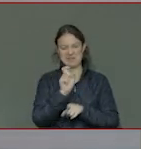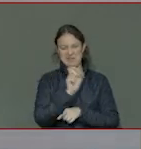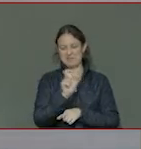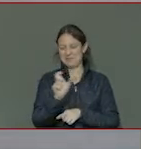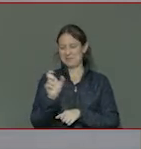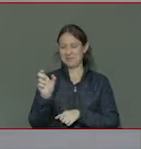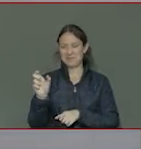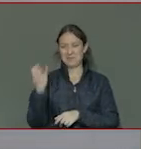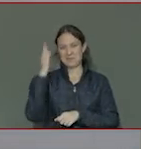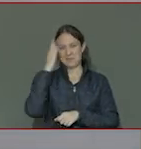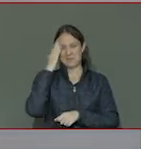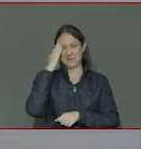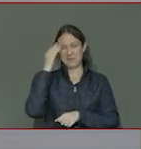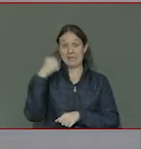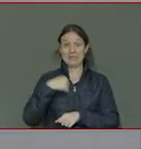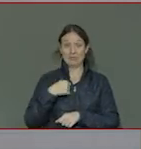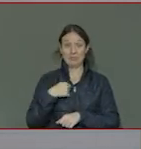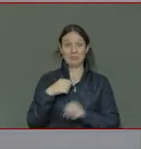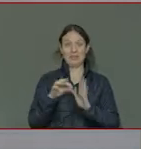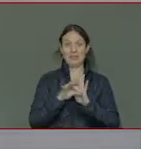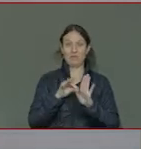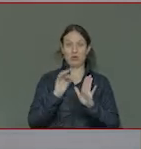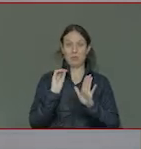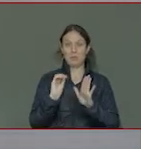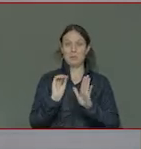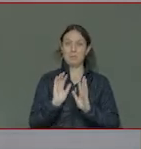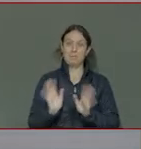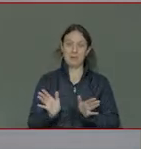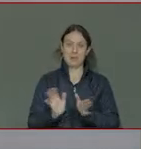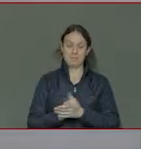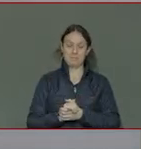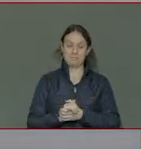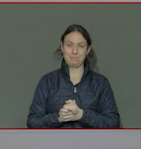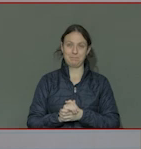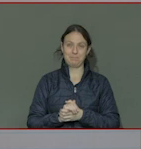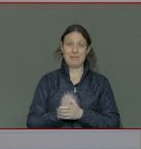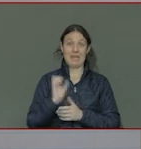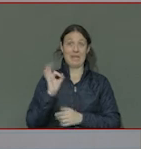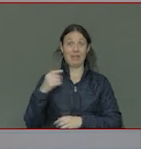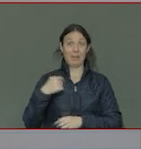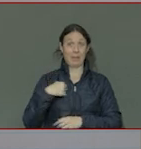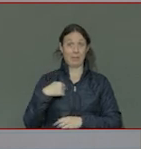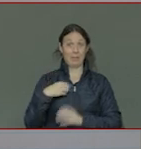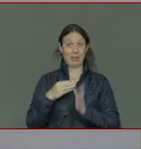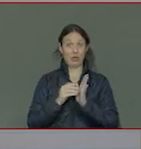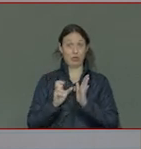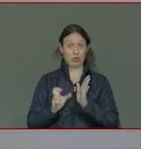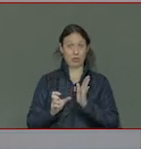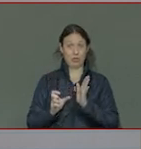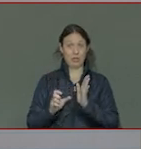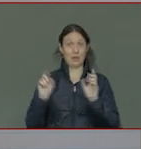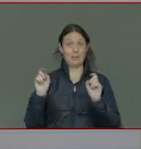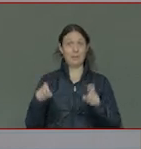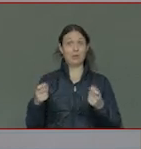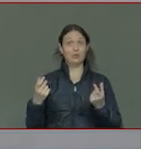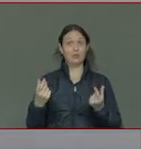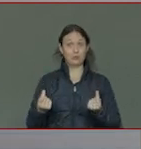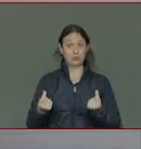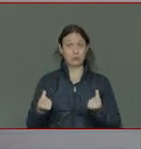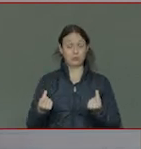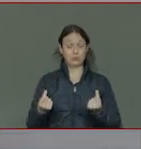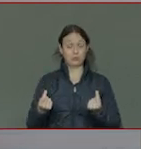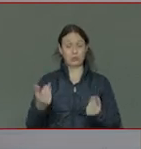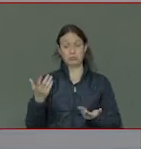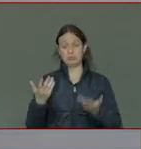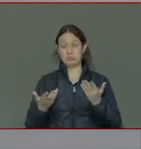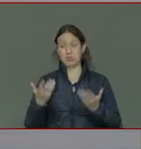to write you in symbols. Now, if I'm the learner, what I will do is every time I have to